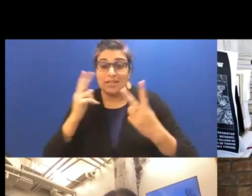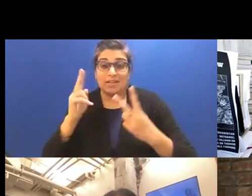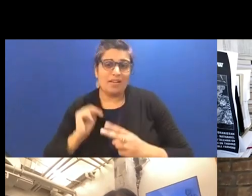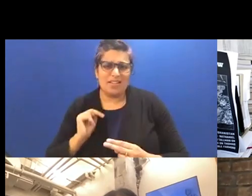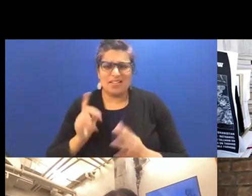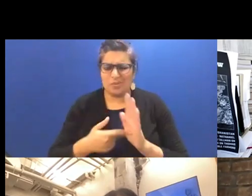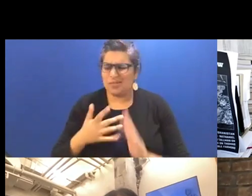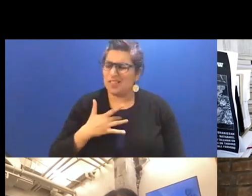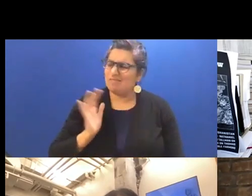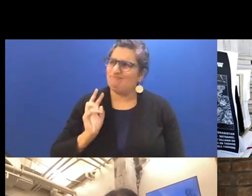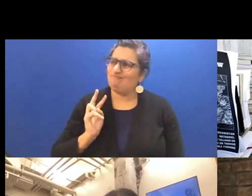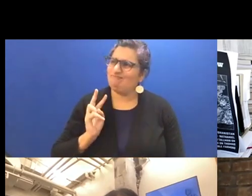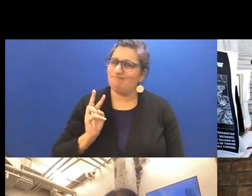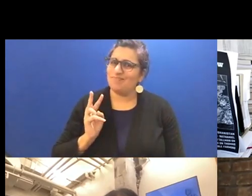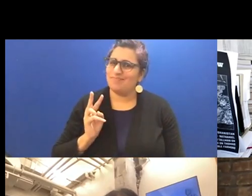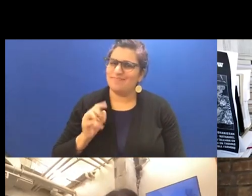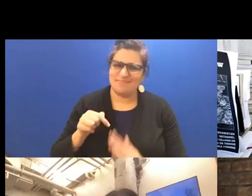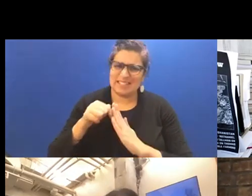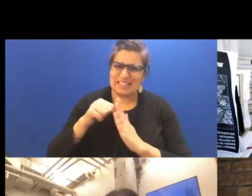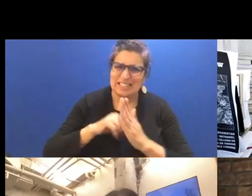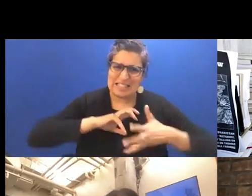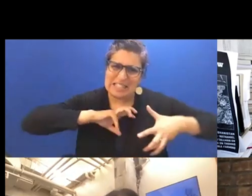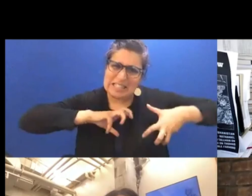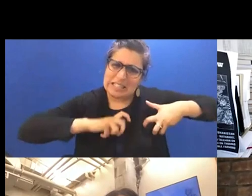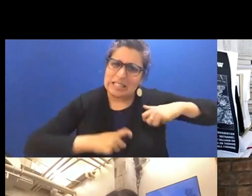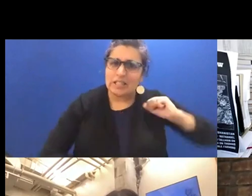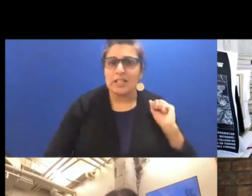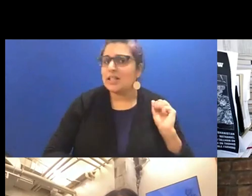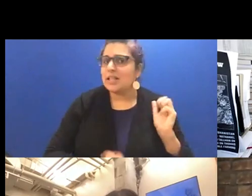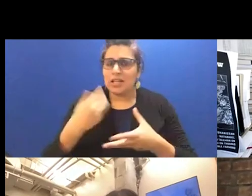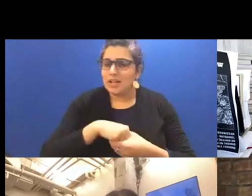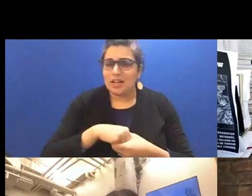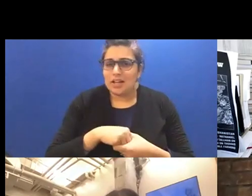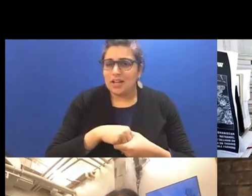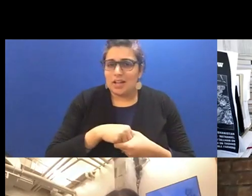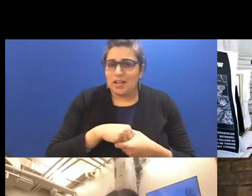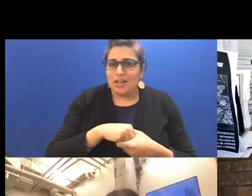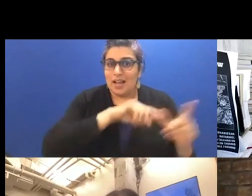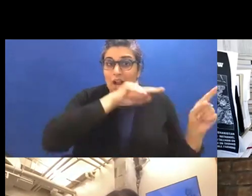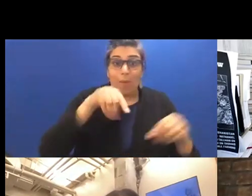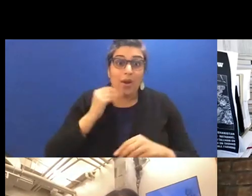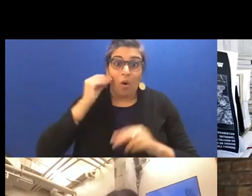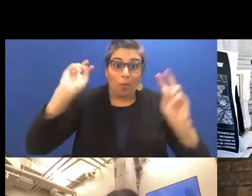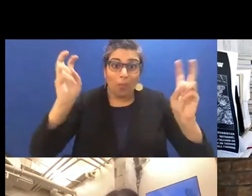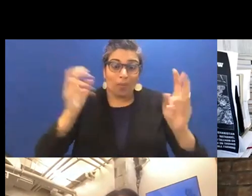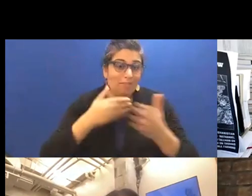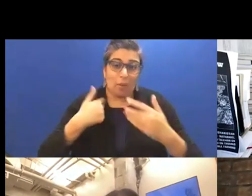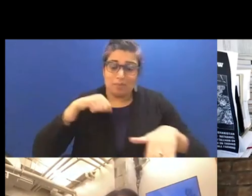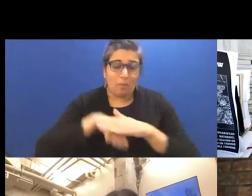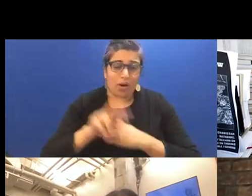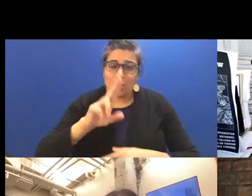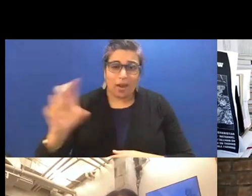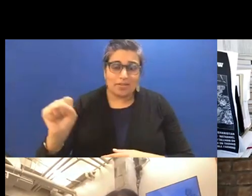I'm like, there's a deep grief and mourning in coming home, even though I was born in the US. And